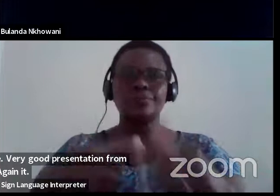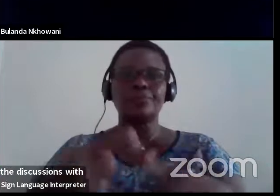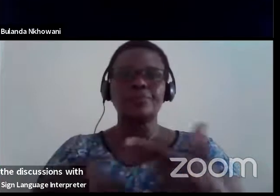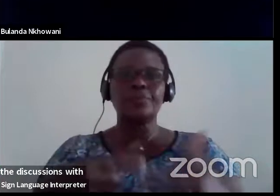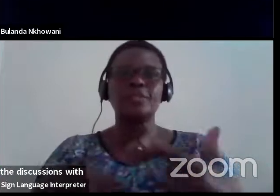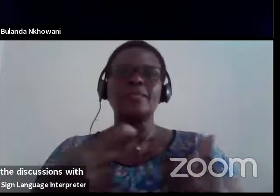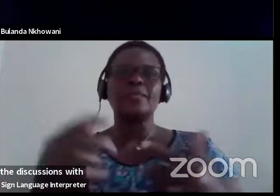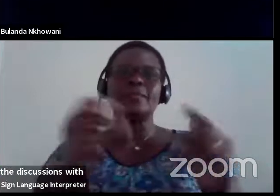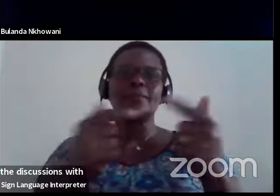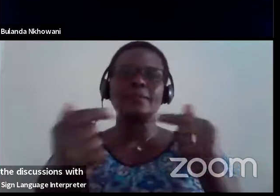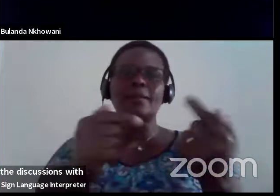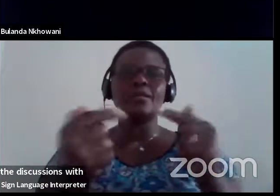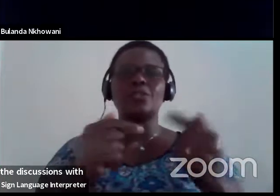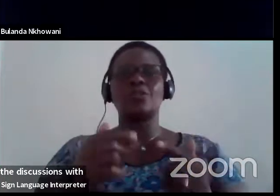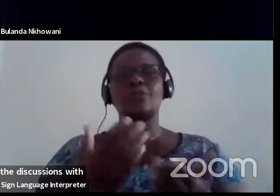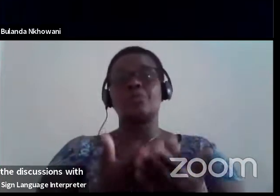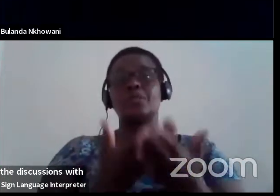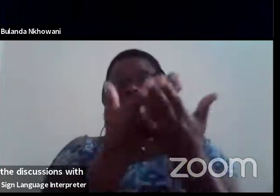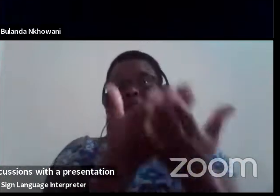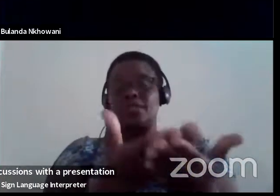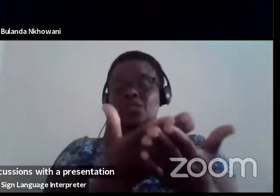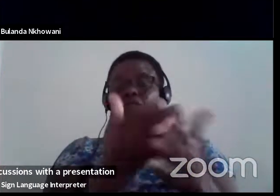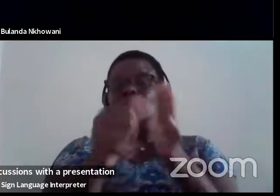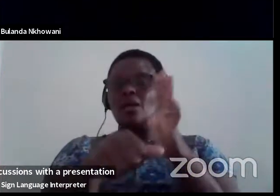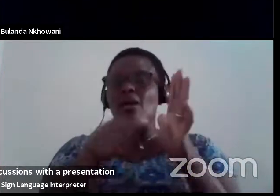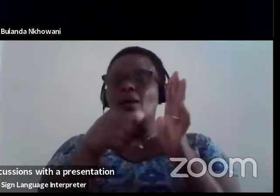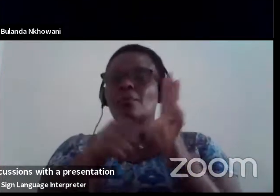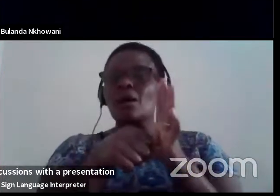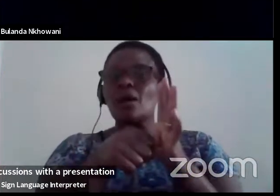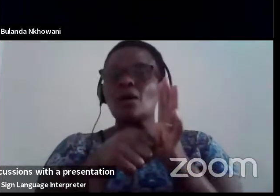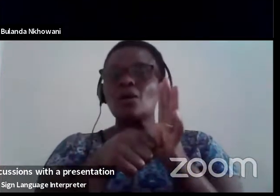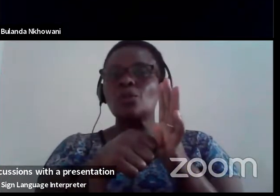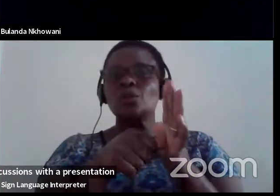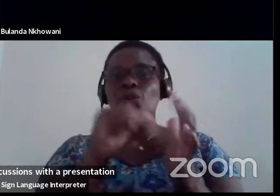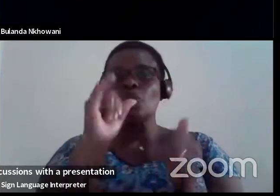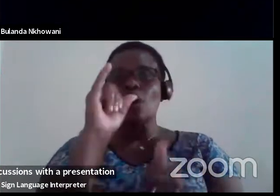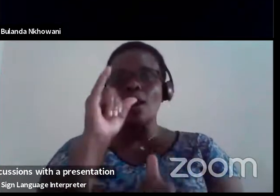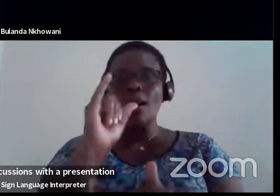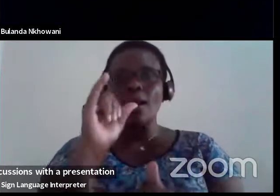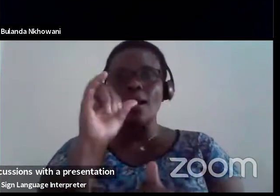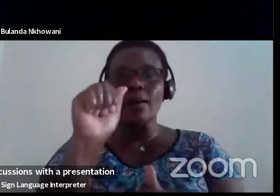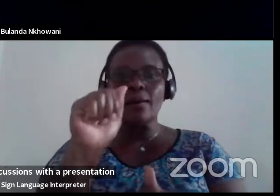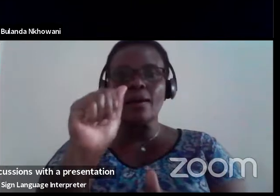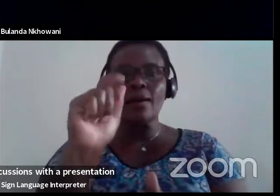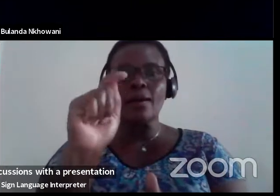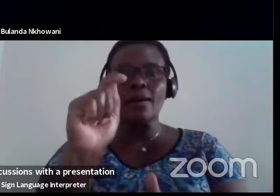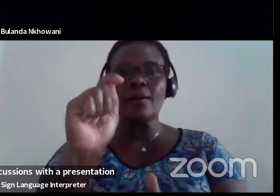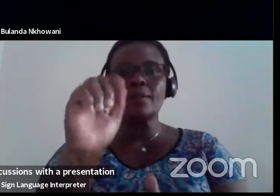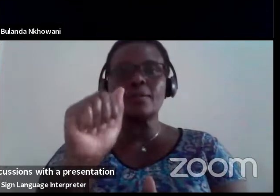with the presentation about AITA, which is